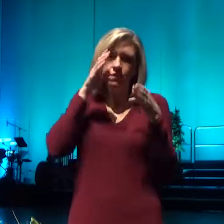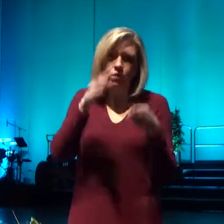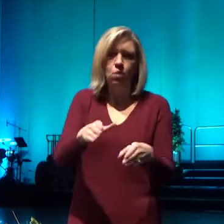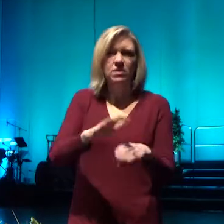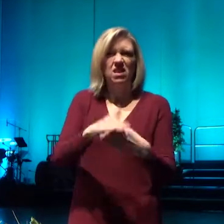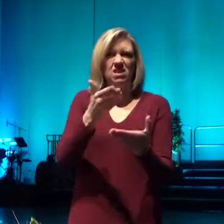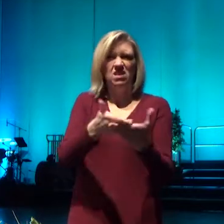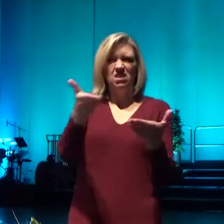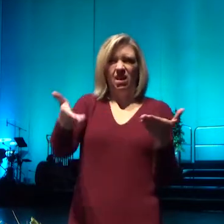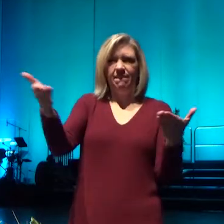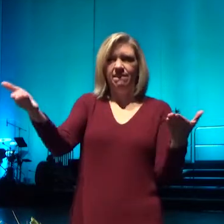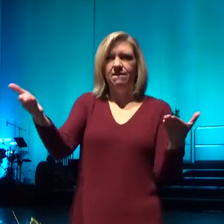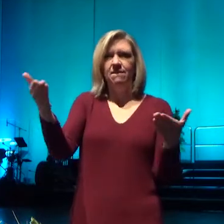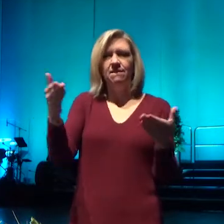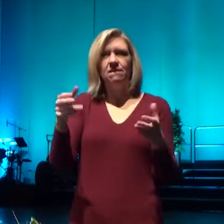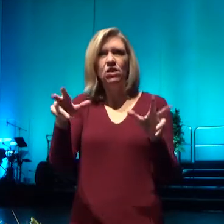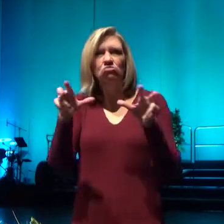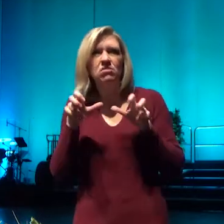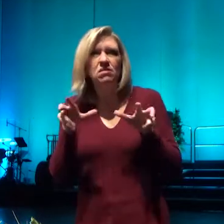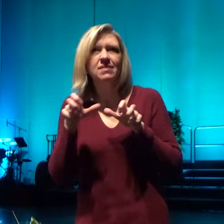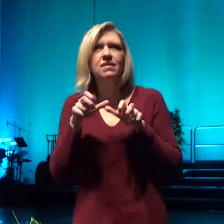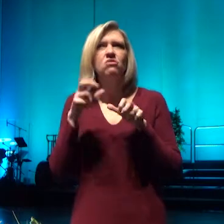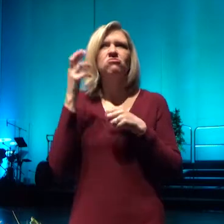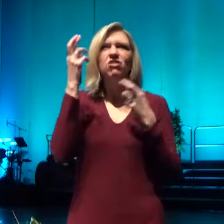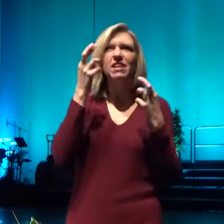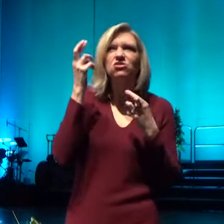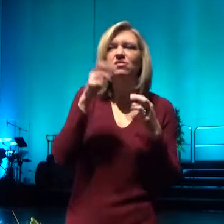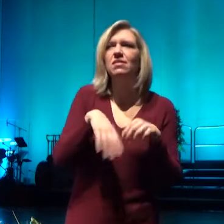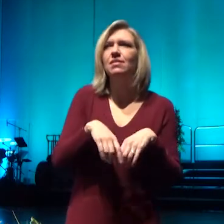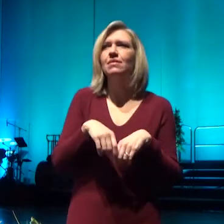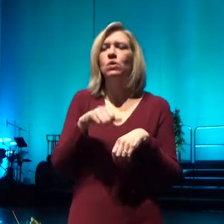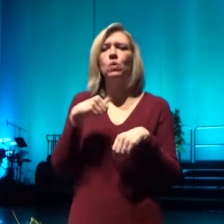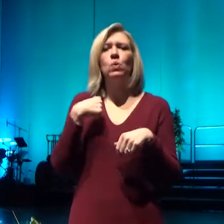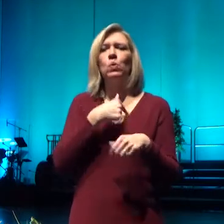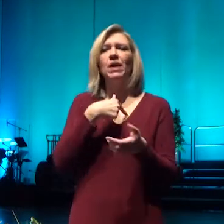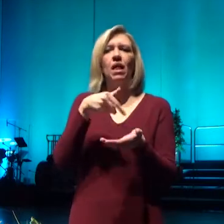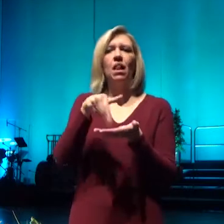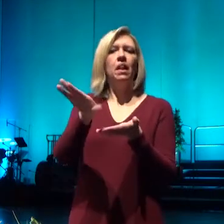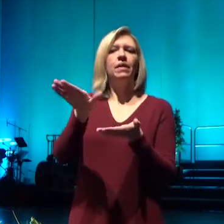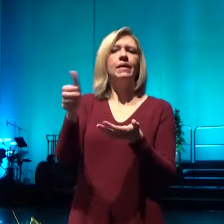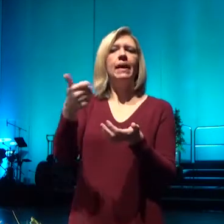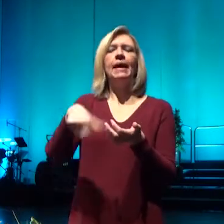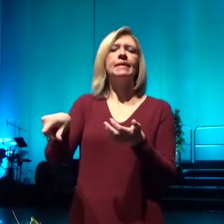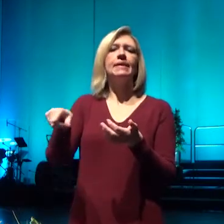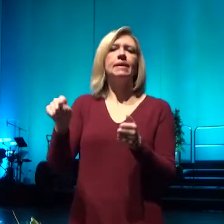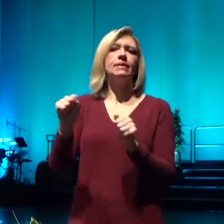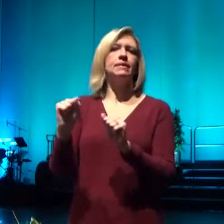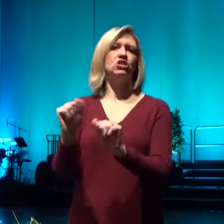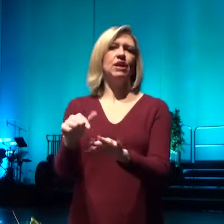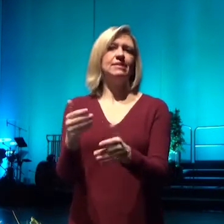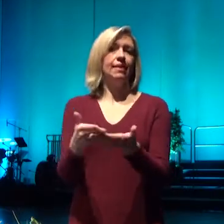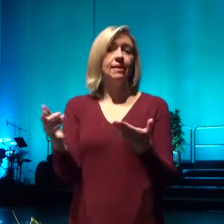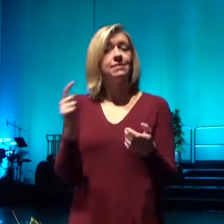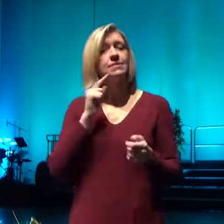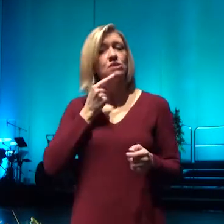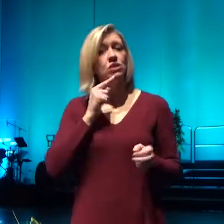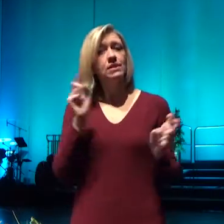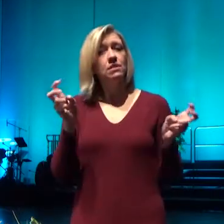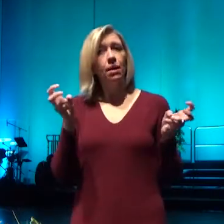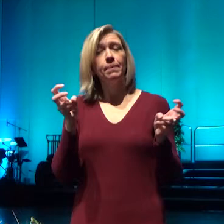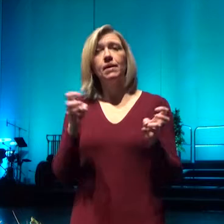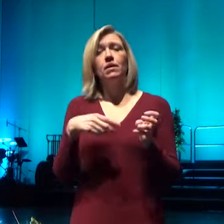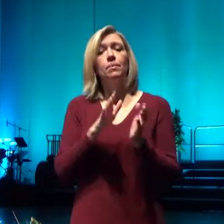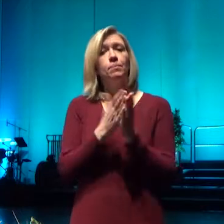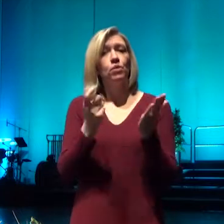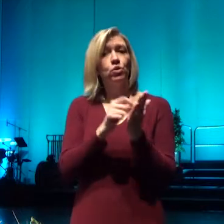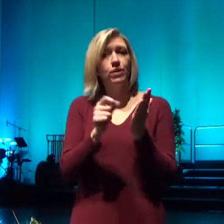so rational, that we begin to dismiss anything that's enchanting. This is a serious topic, and there was actually a book